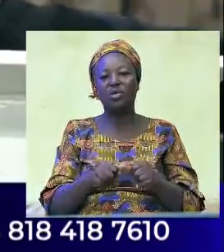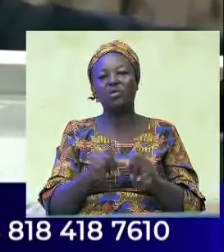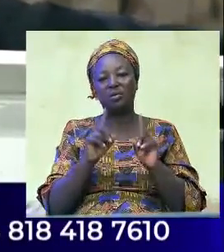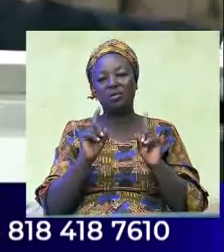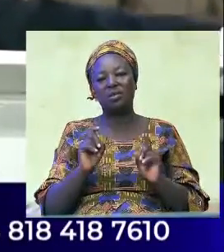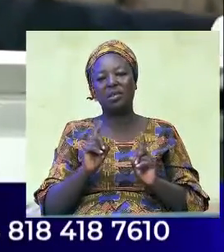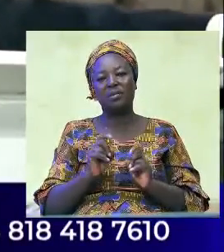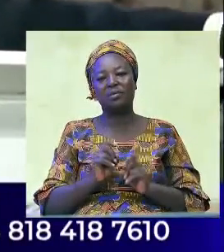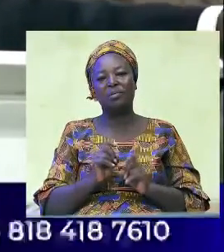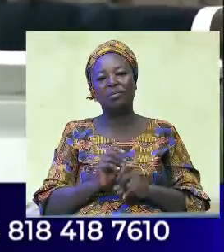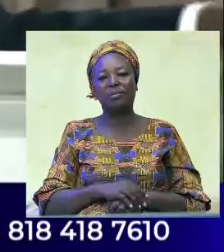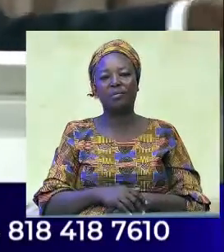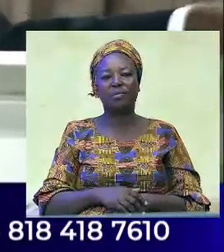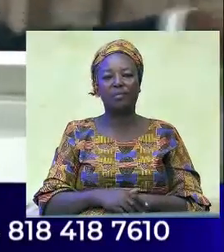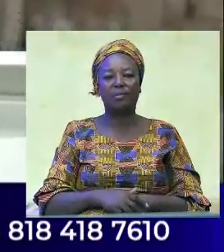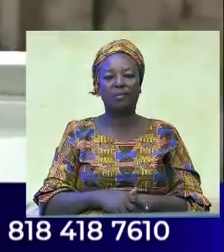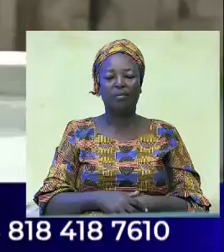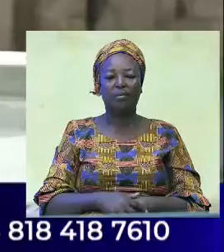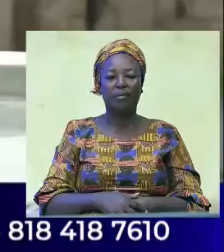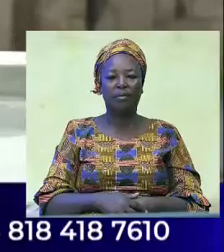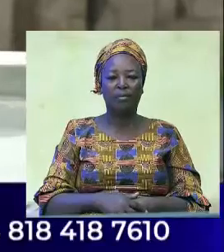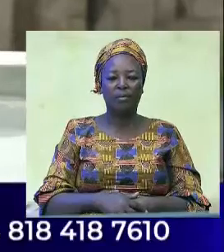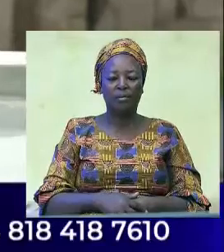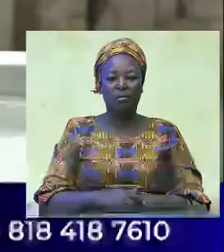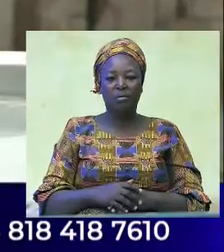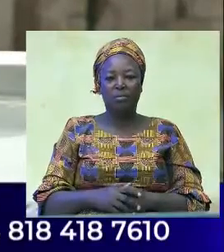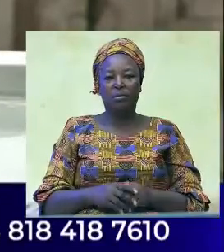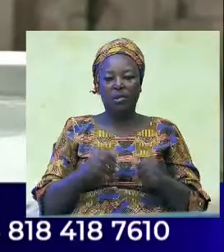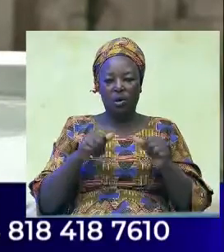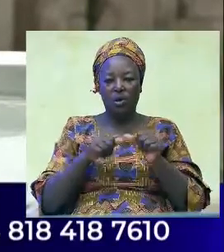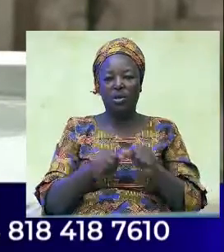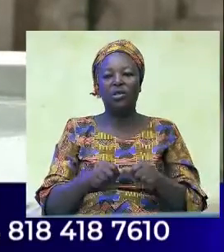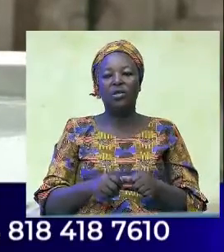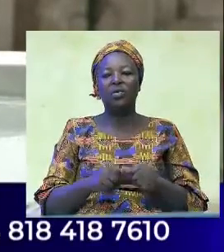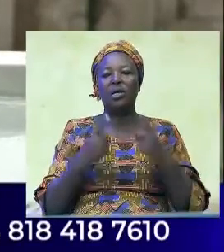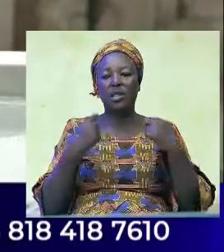here. Keep checking, keep checking.